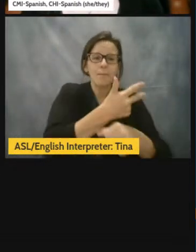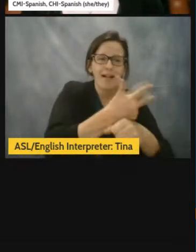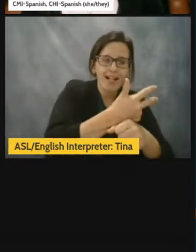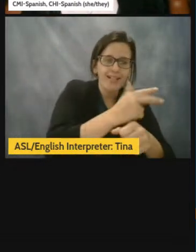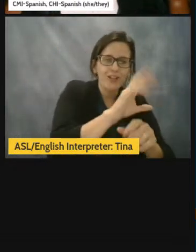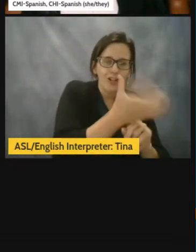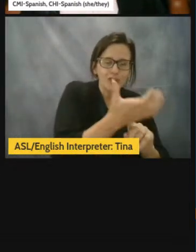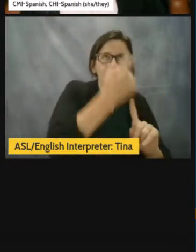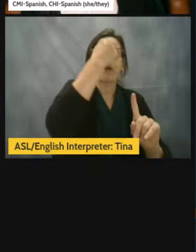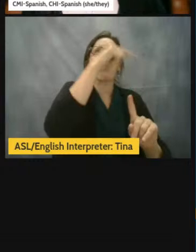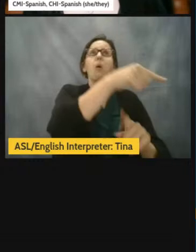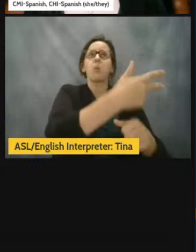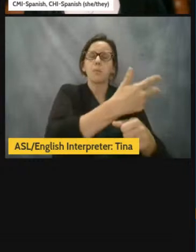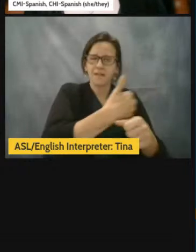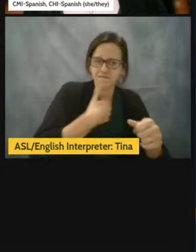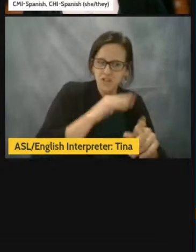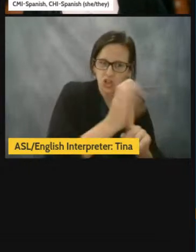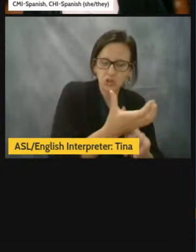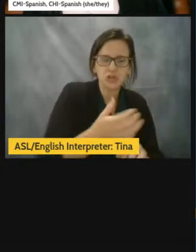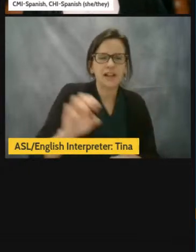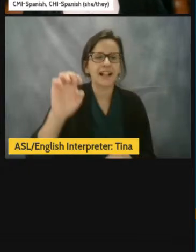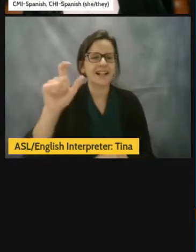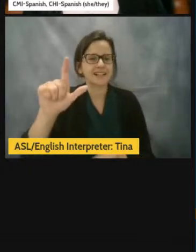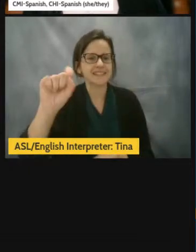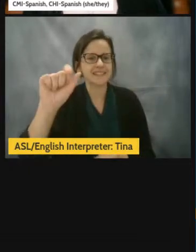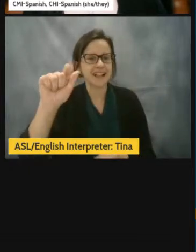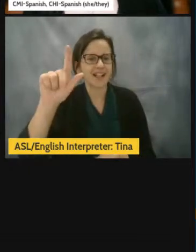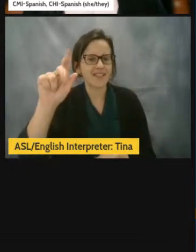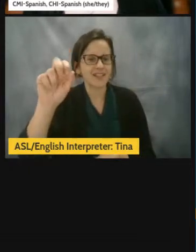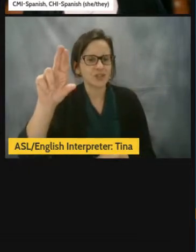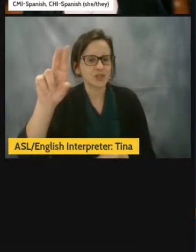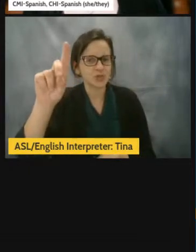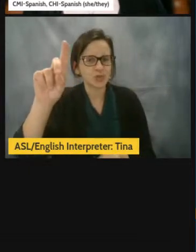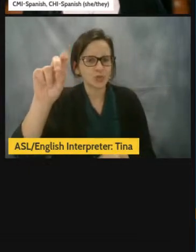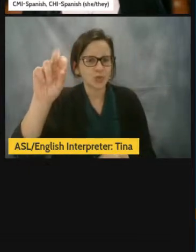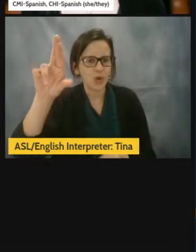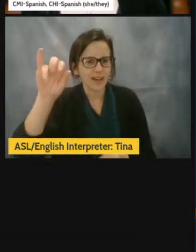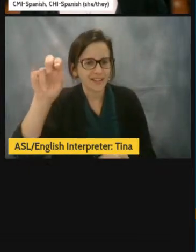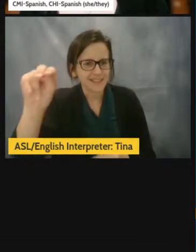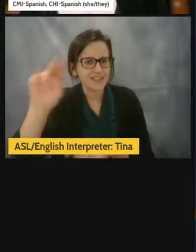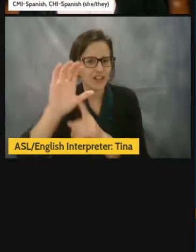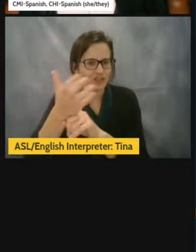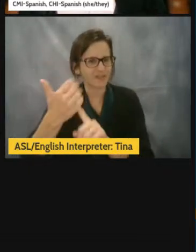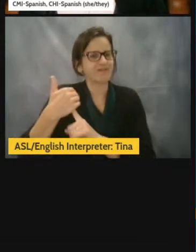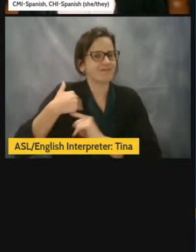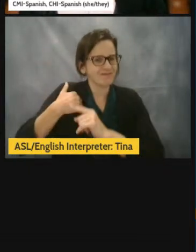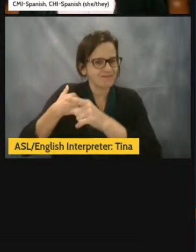culture, El Salvadorian culture. Okay.